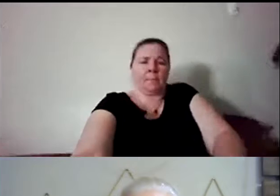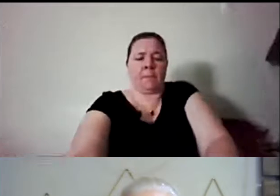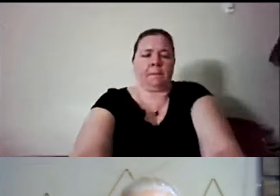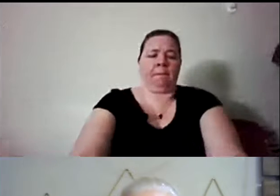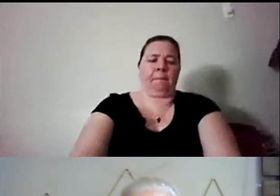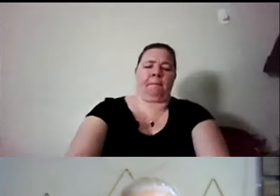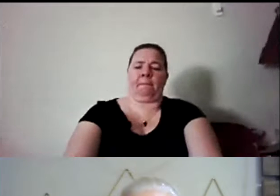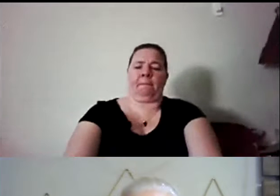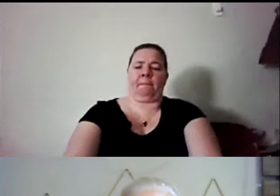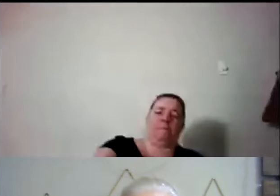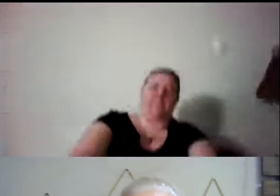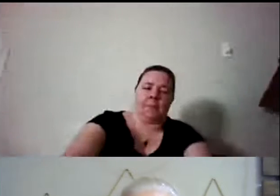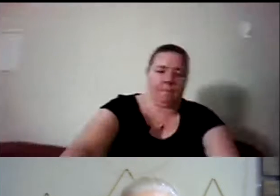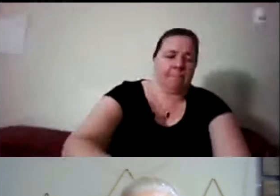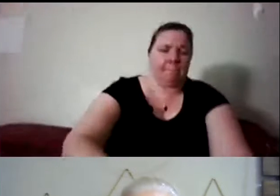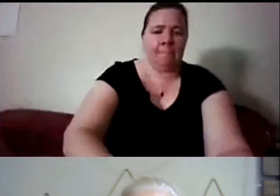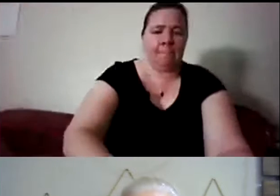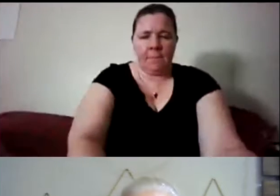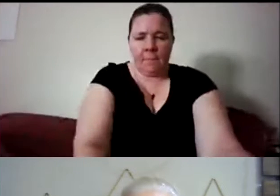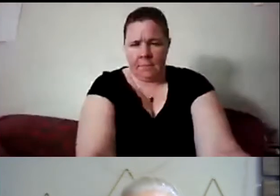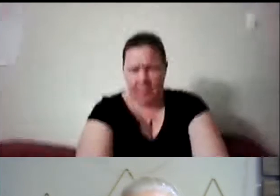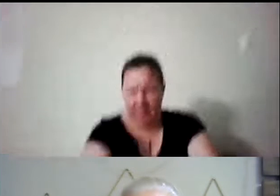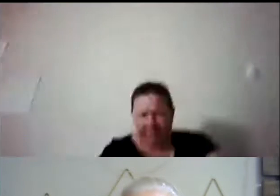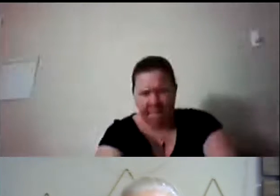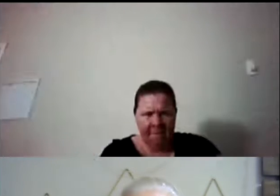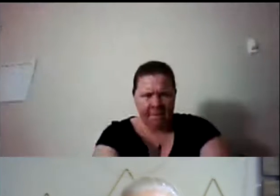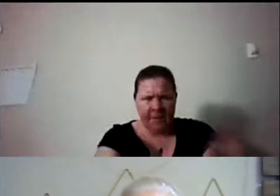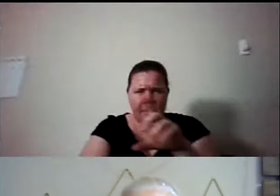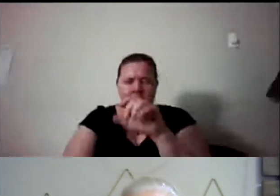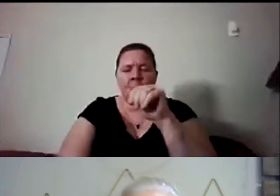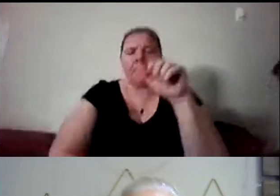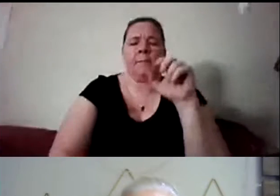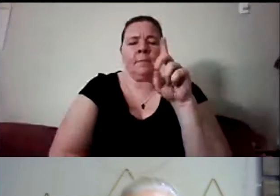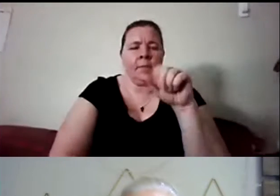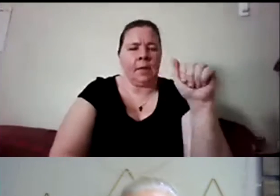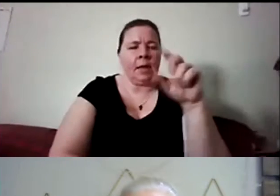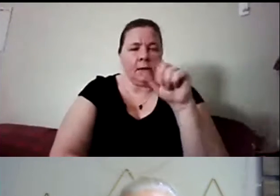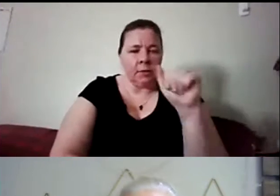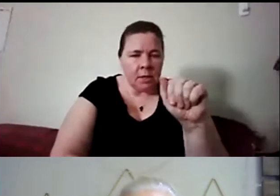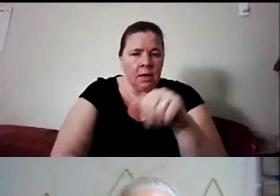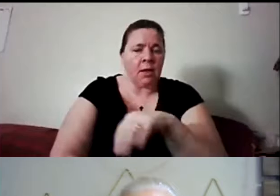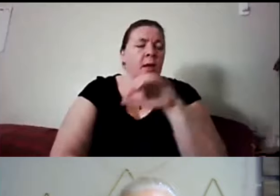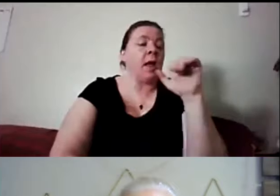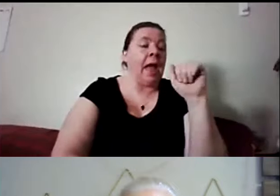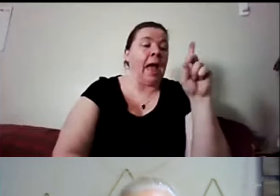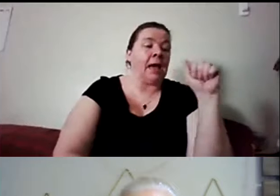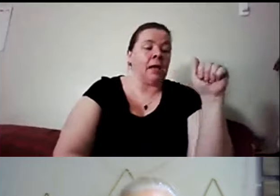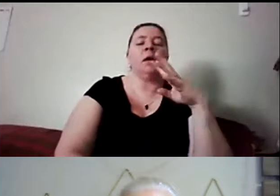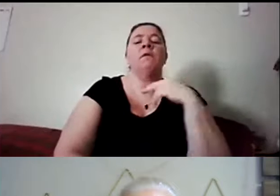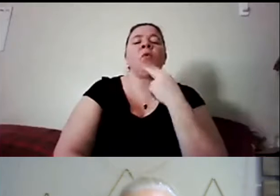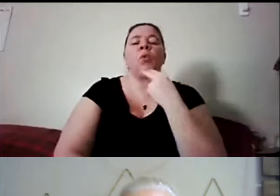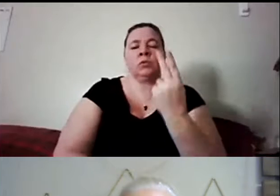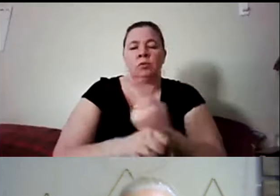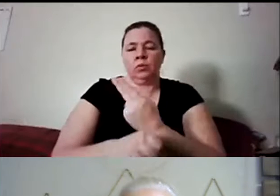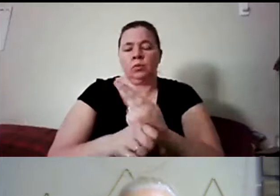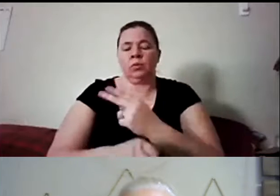question on the the voice. Dada actually asked the question on the chat board, guys. I don't want to confuse you. All right. Thank